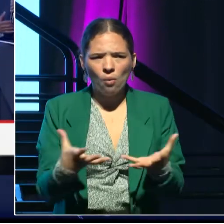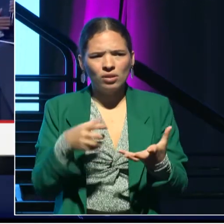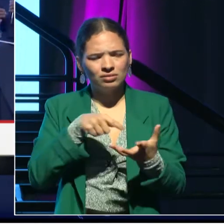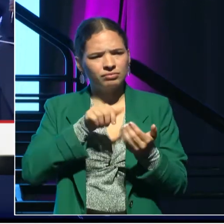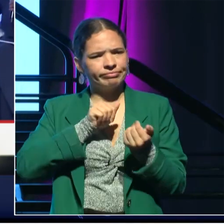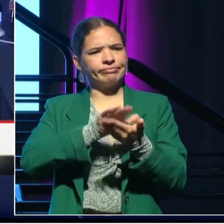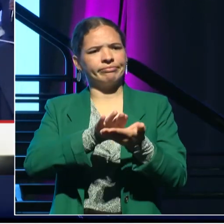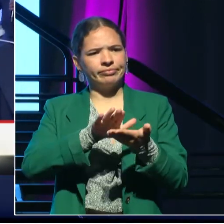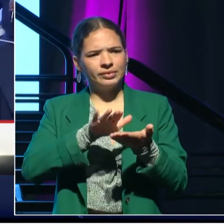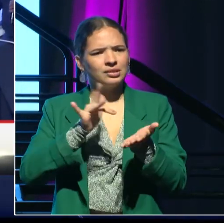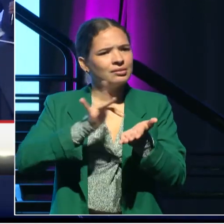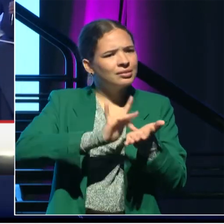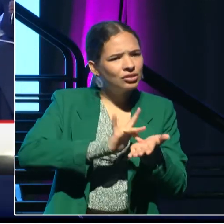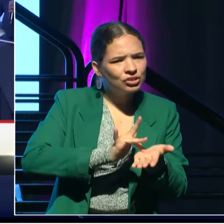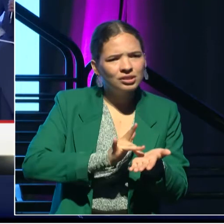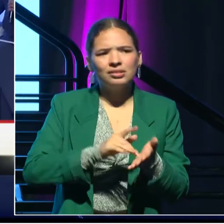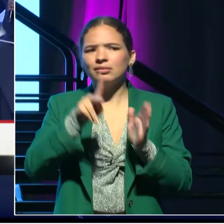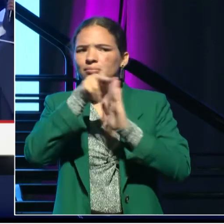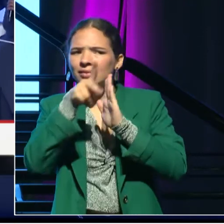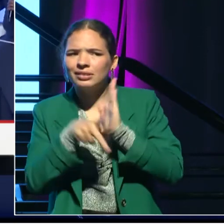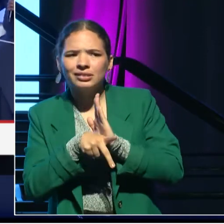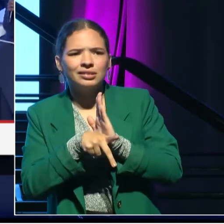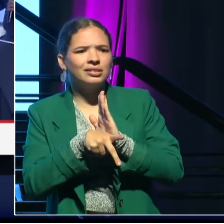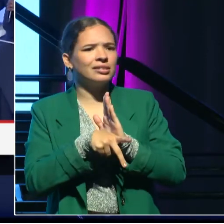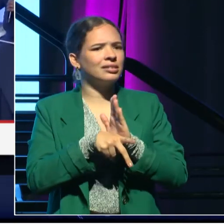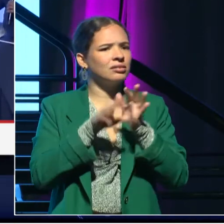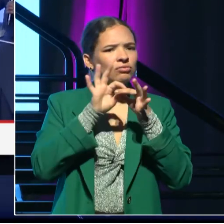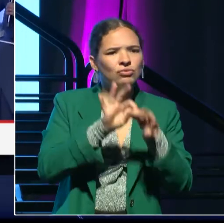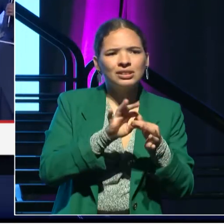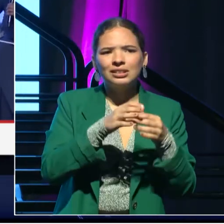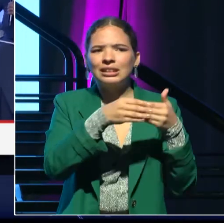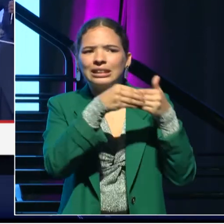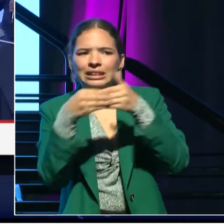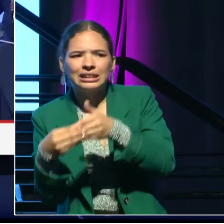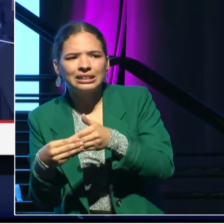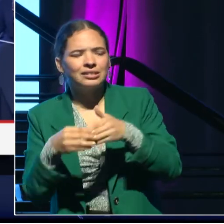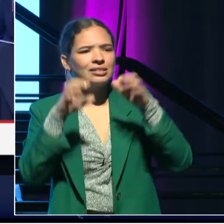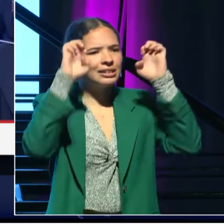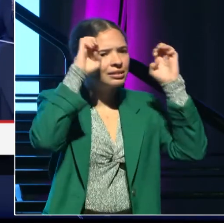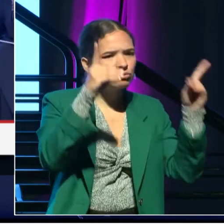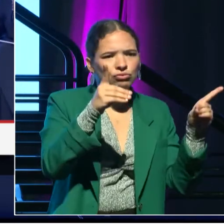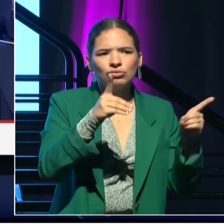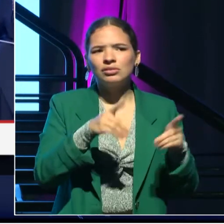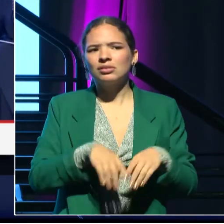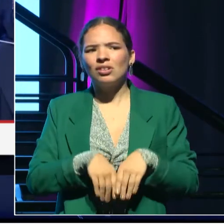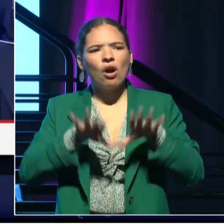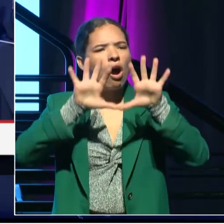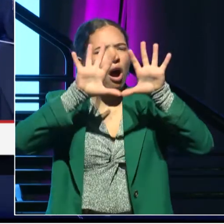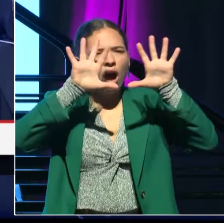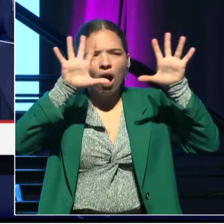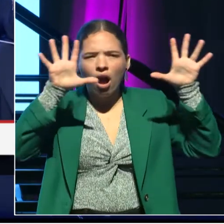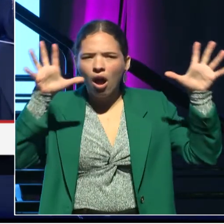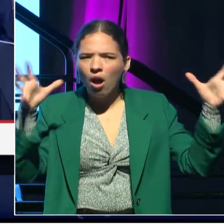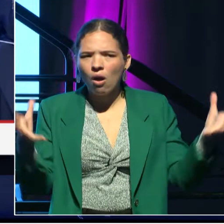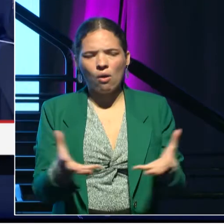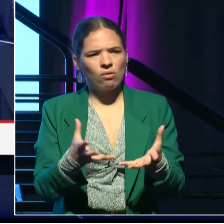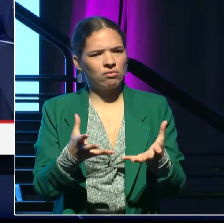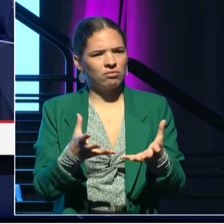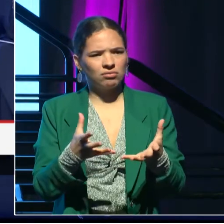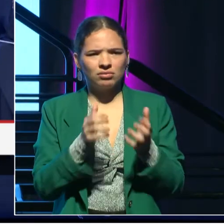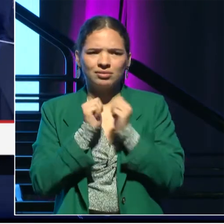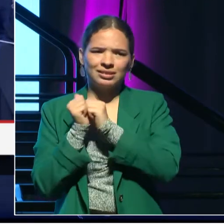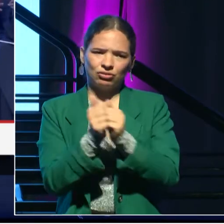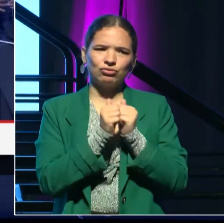the policy, it's the leadership, it is the education. It is bringing all these components together to